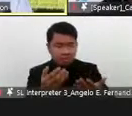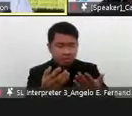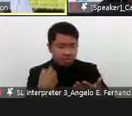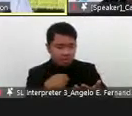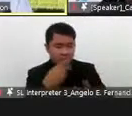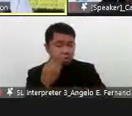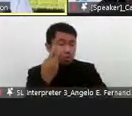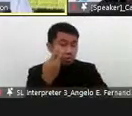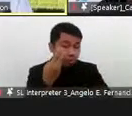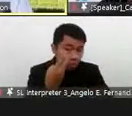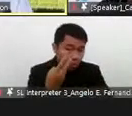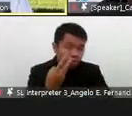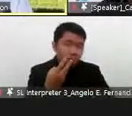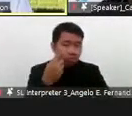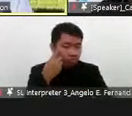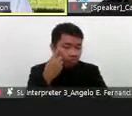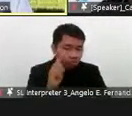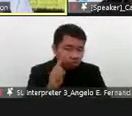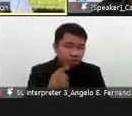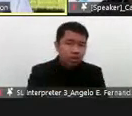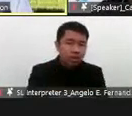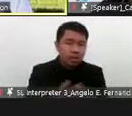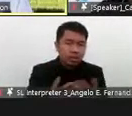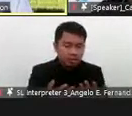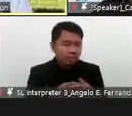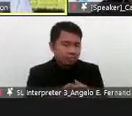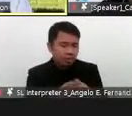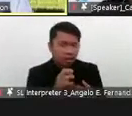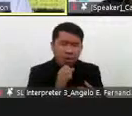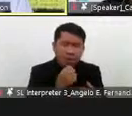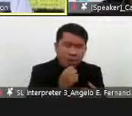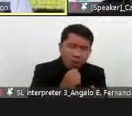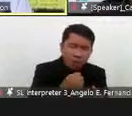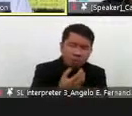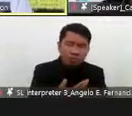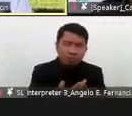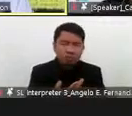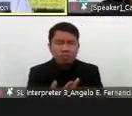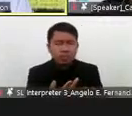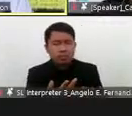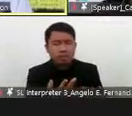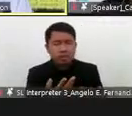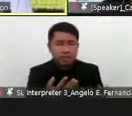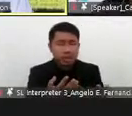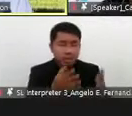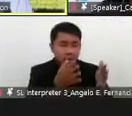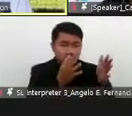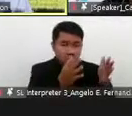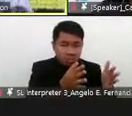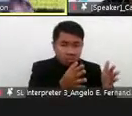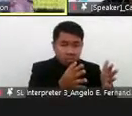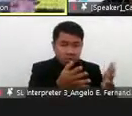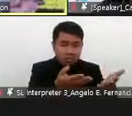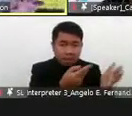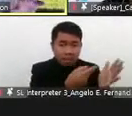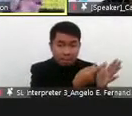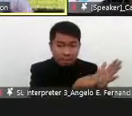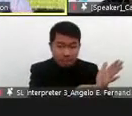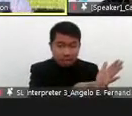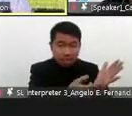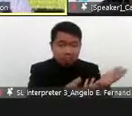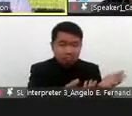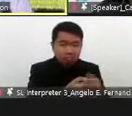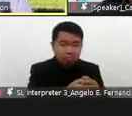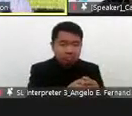for extinct fauna, like the rhino or human remains. And actually near Badian, in that field, there are some